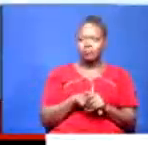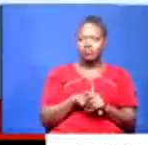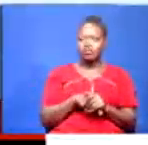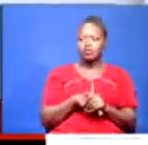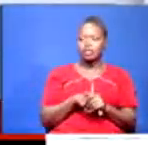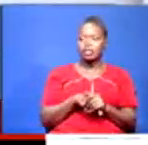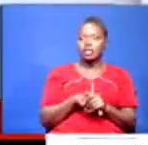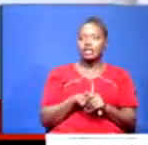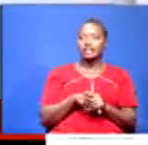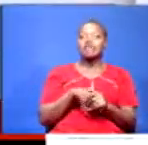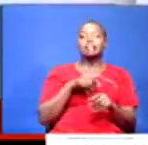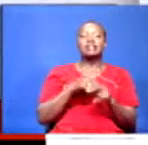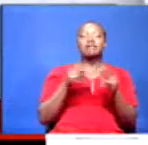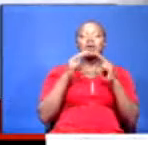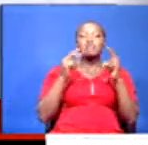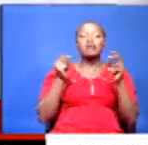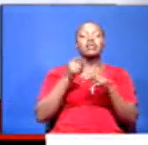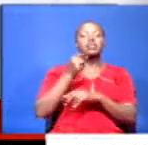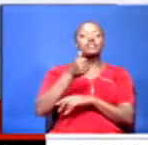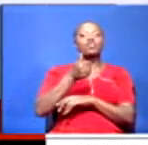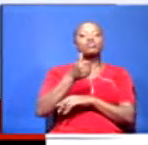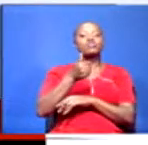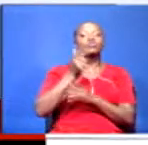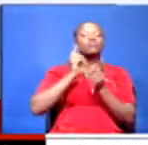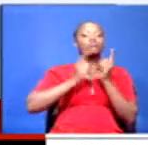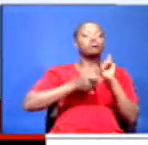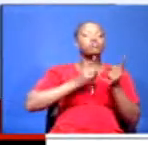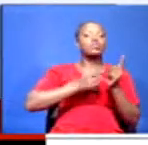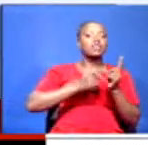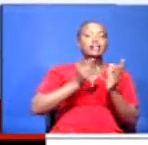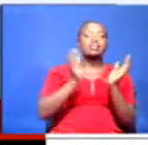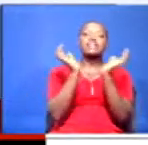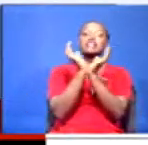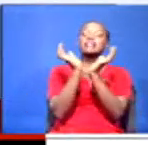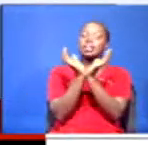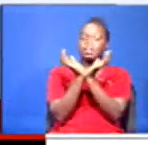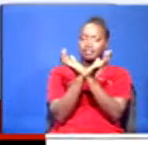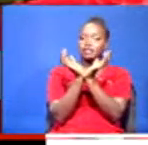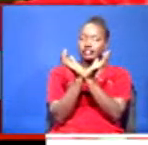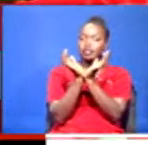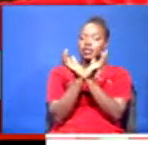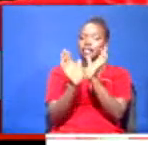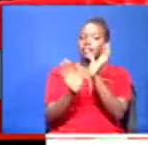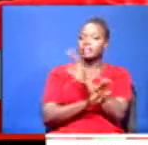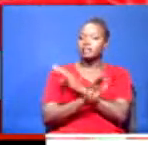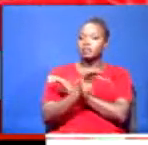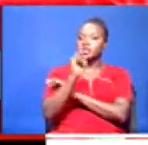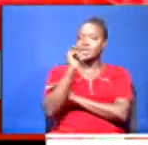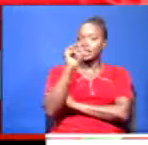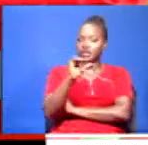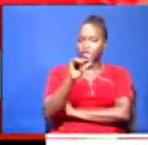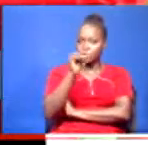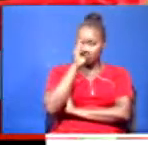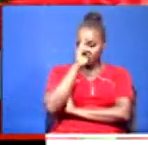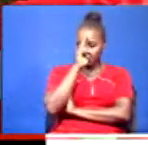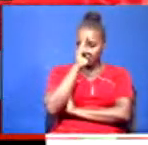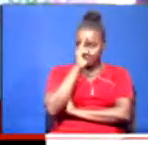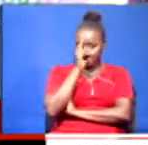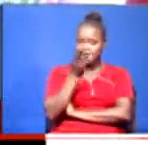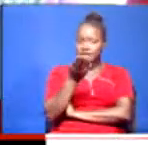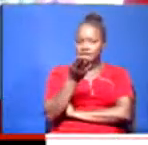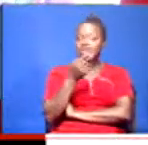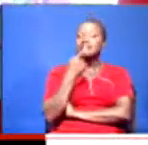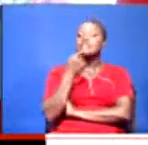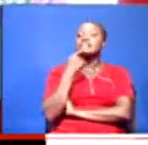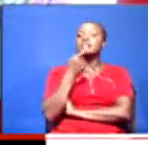Speaking at the Amani Torch Run held at the Moi International Sports Center, Kasarani, Deputy Inspector General of Police Edward Bogwa said